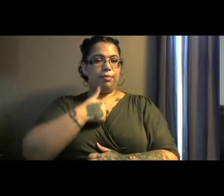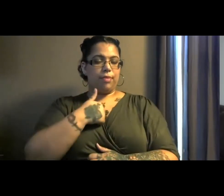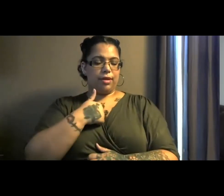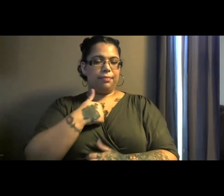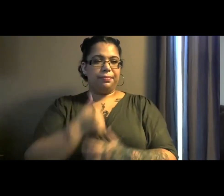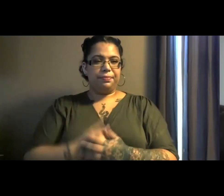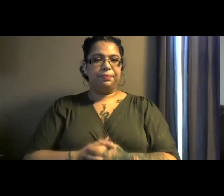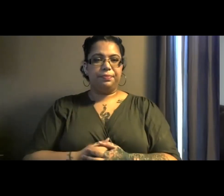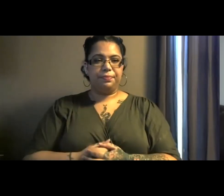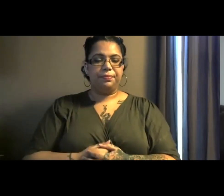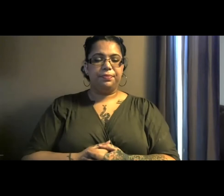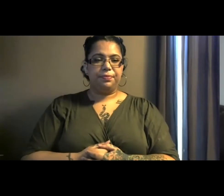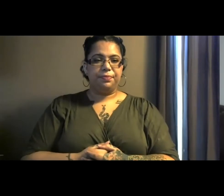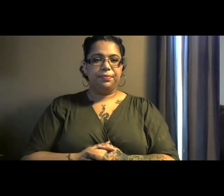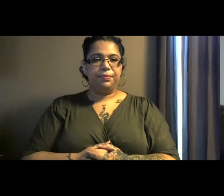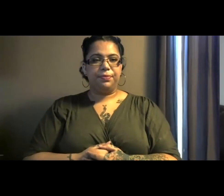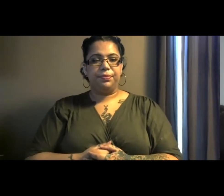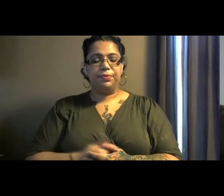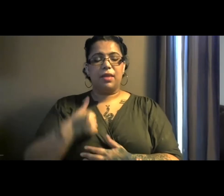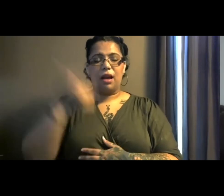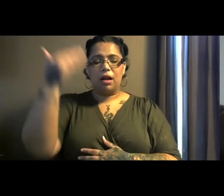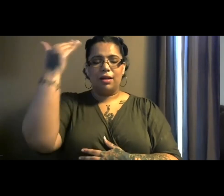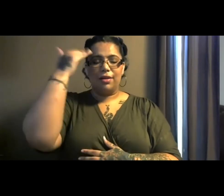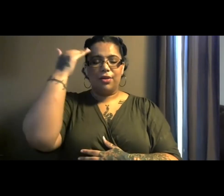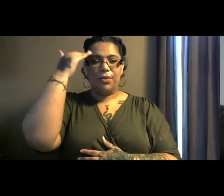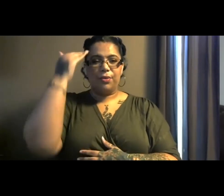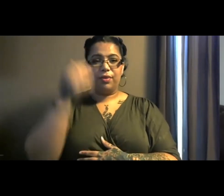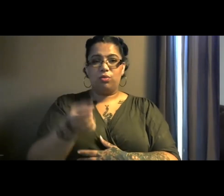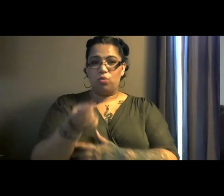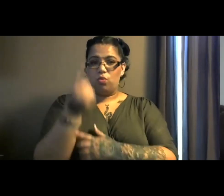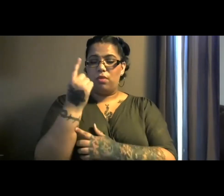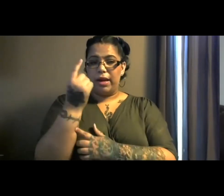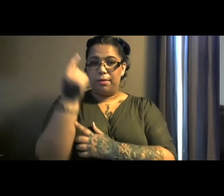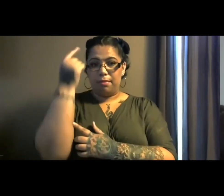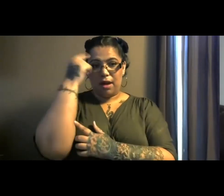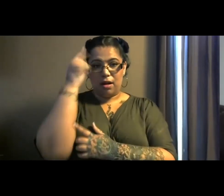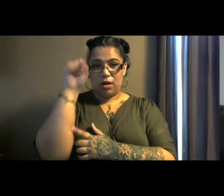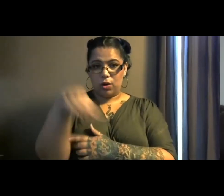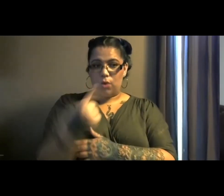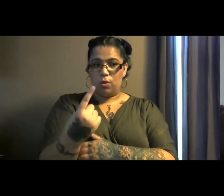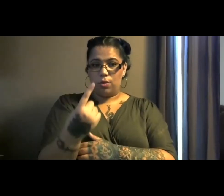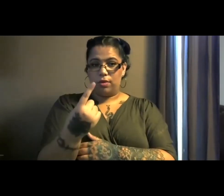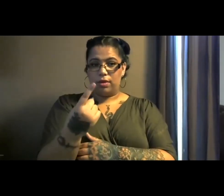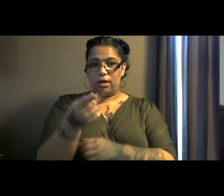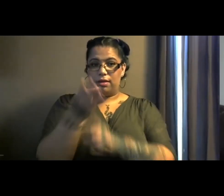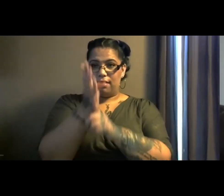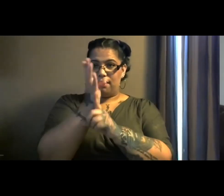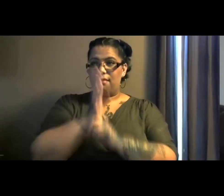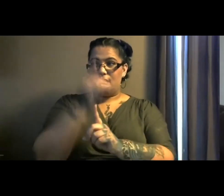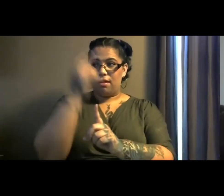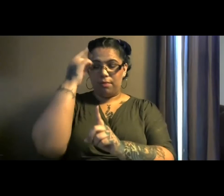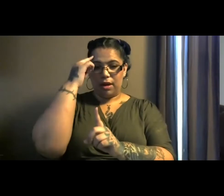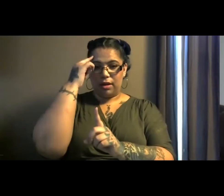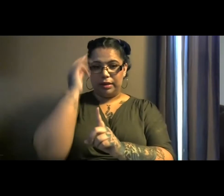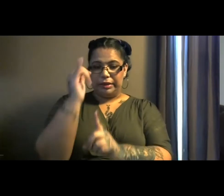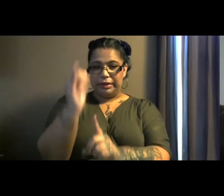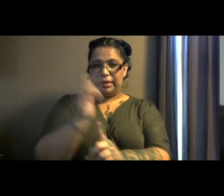I know that there is one mind. That mind is God, and that mind is my